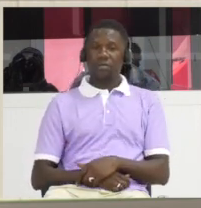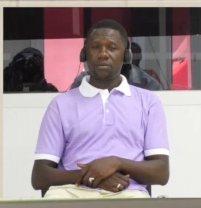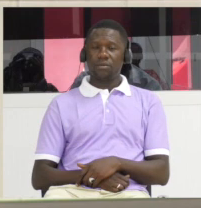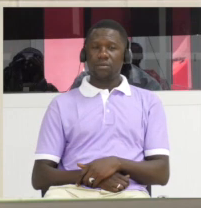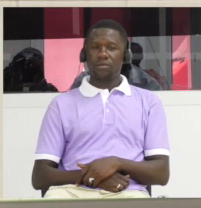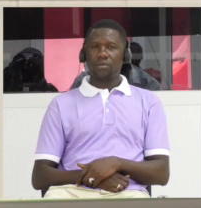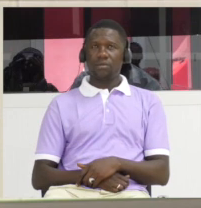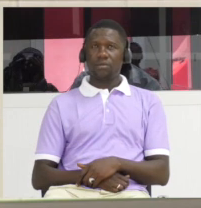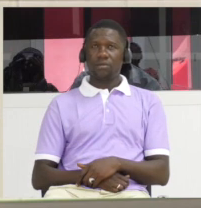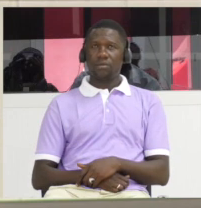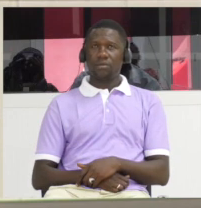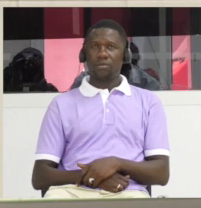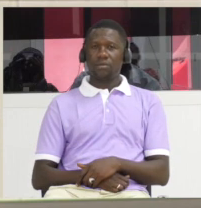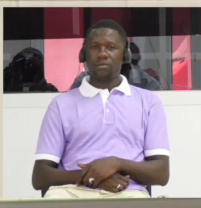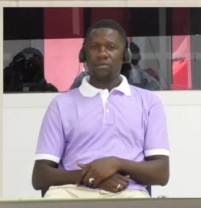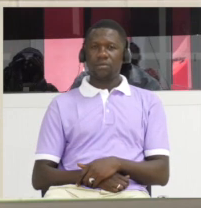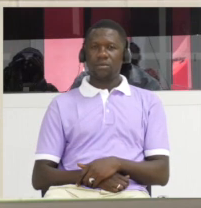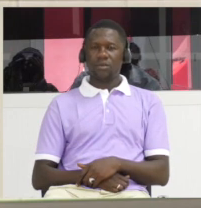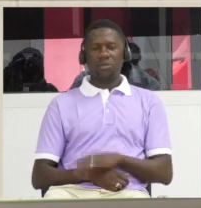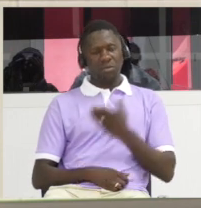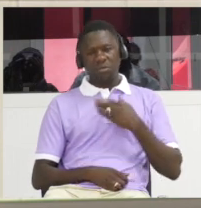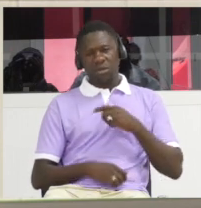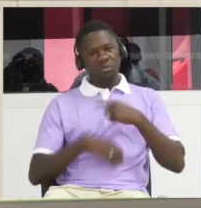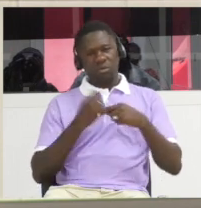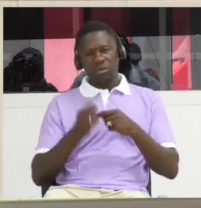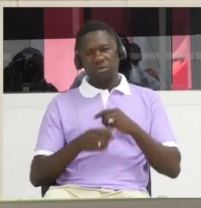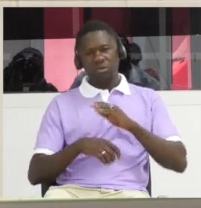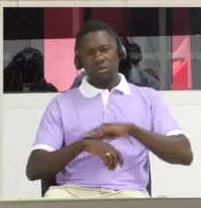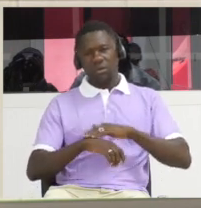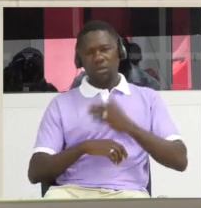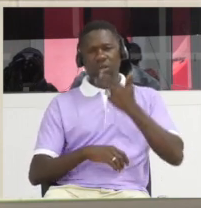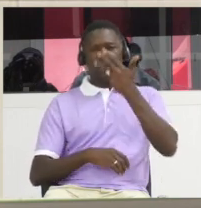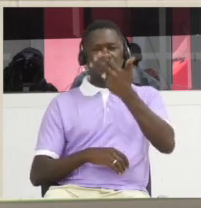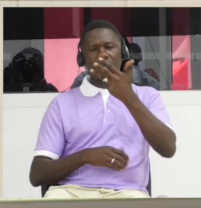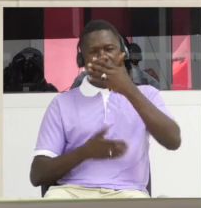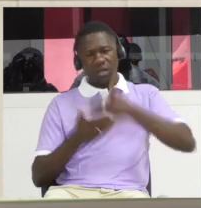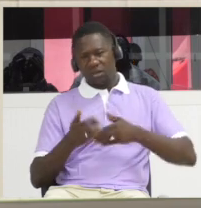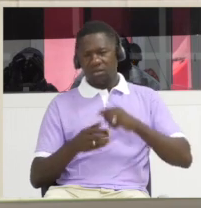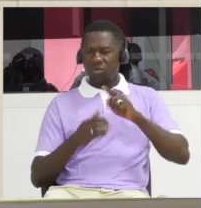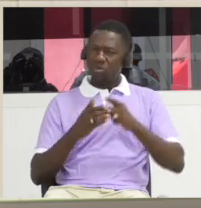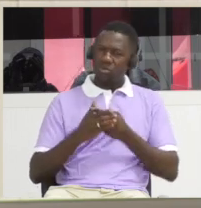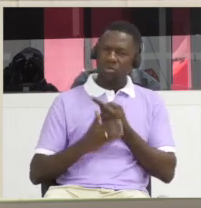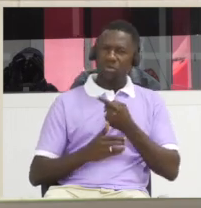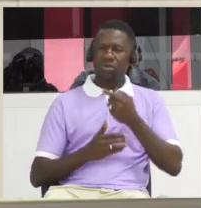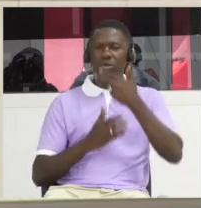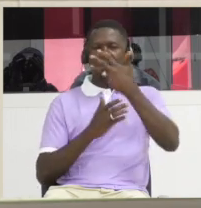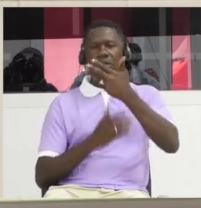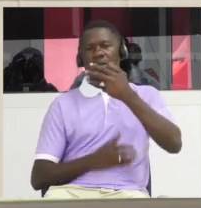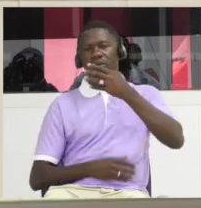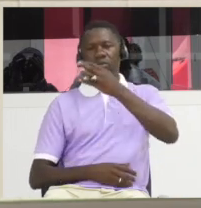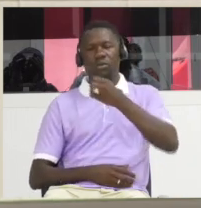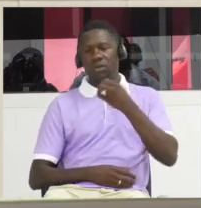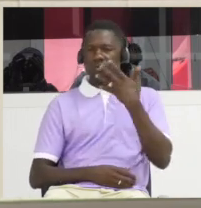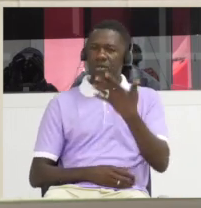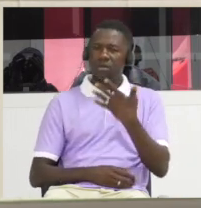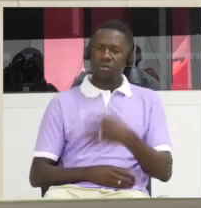Maybe around between 9:30 and 9:45. Where did you go when you left the